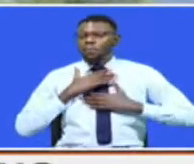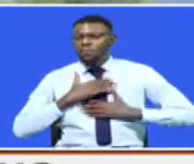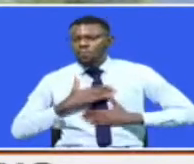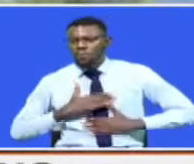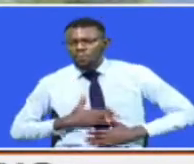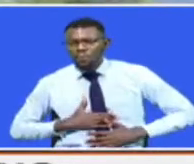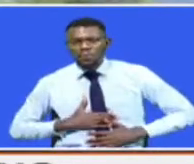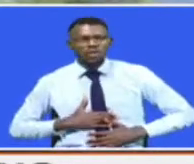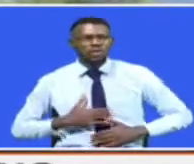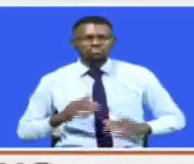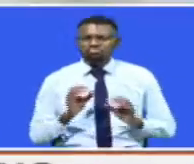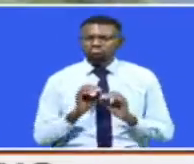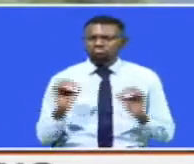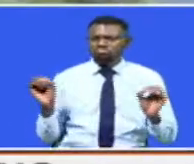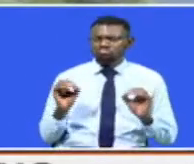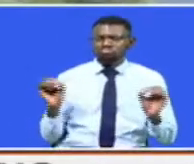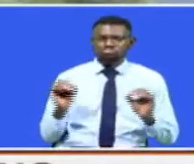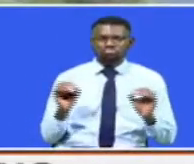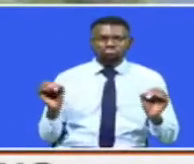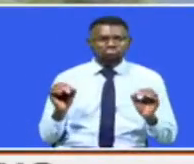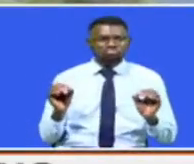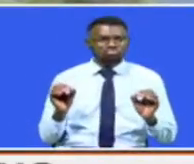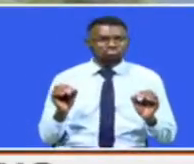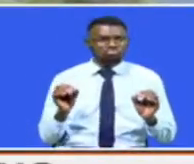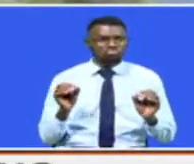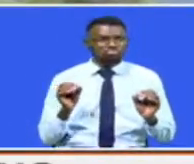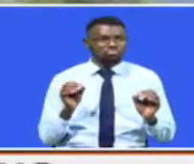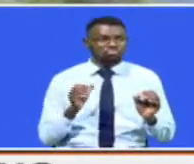hauwezi kujisikia ya kwamba ni yako. Barabara ni mbili,